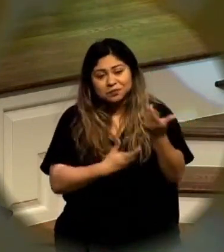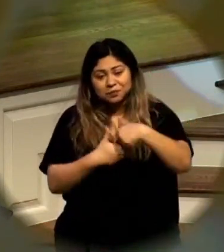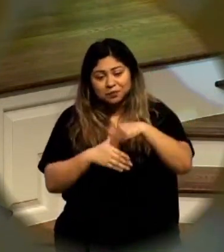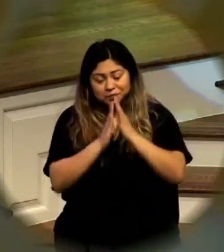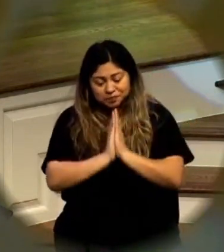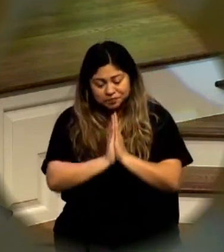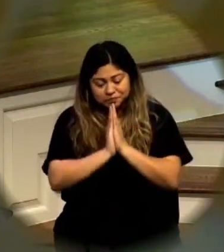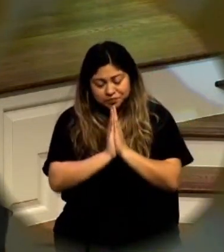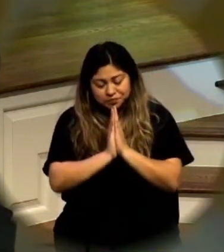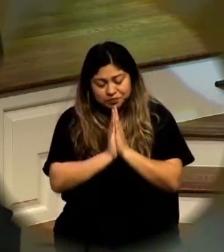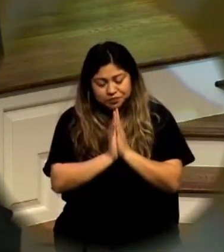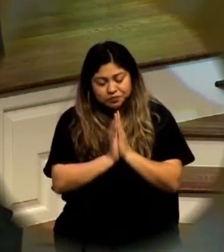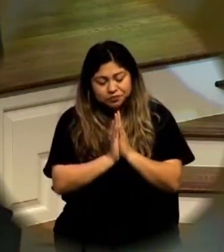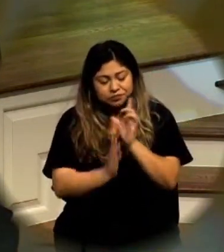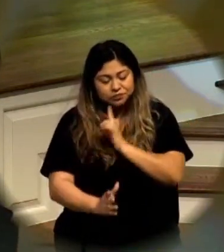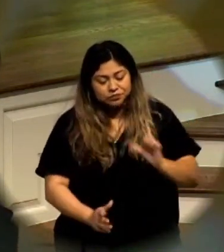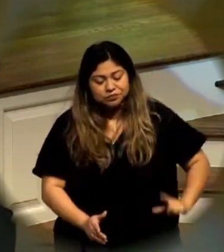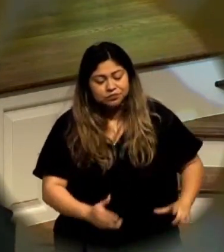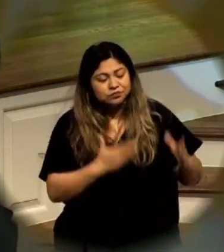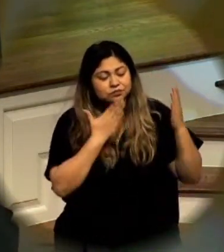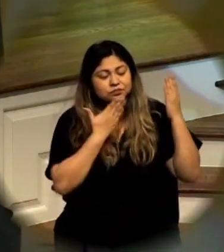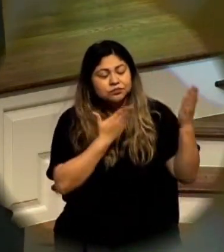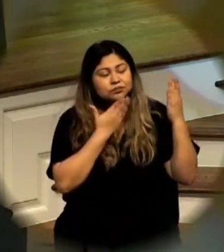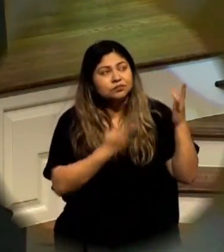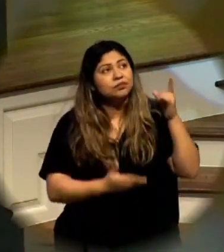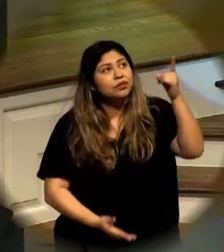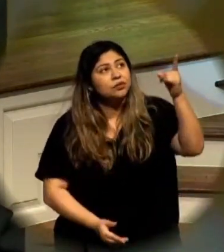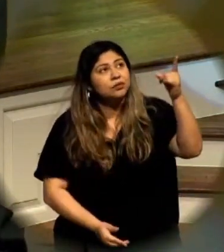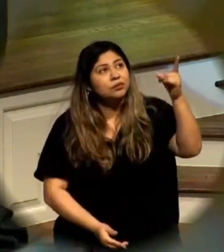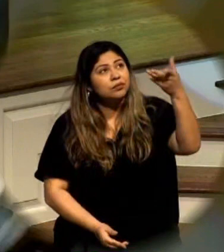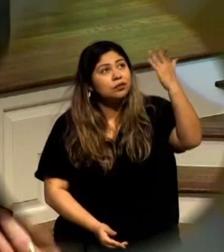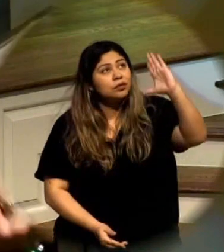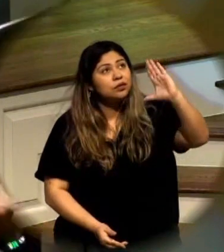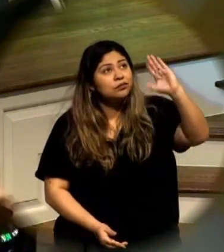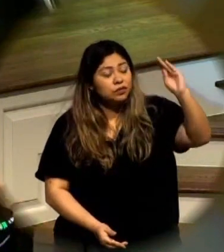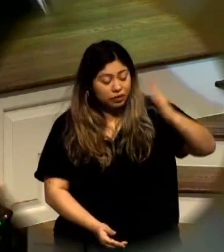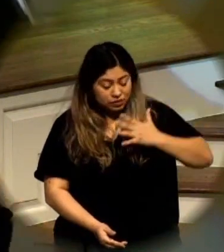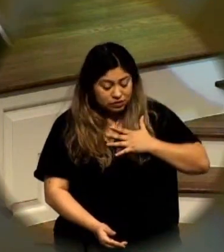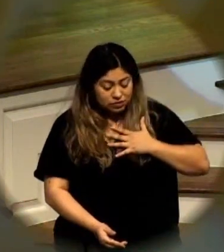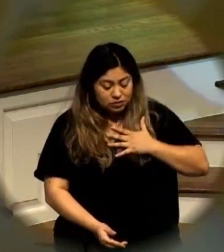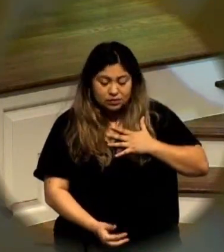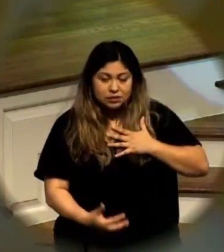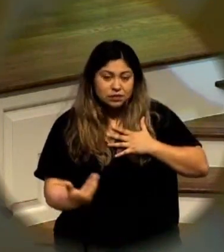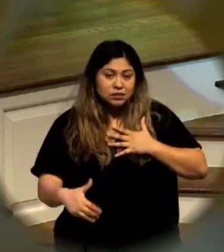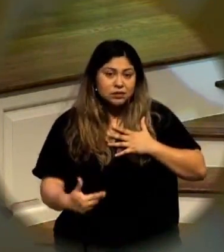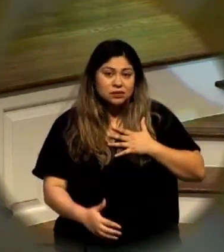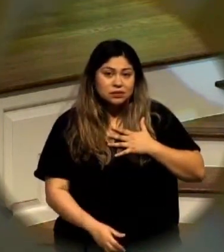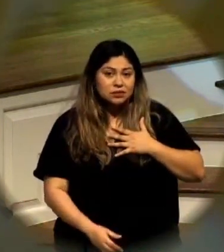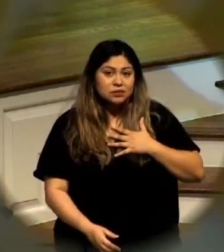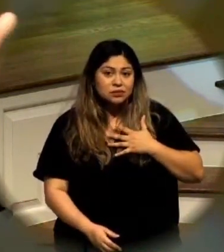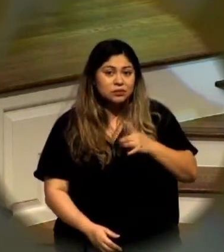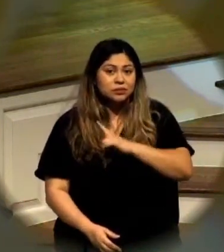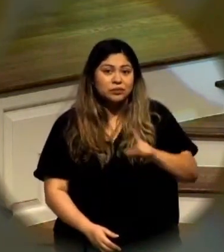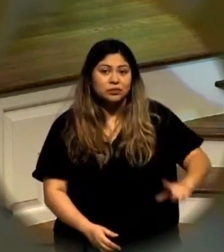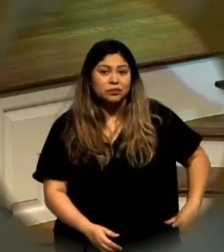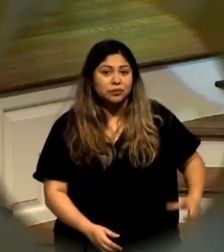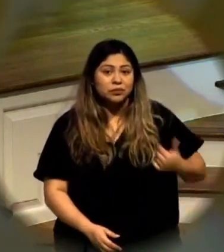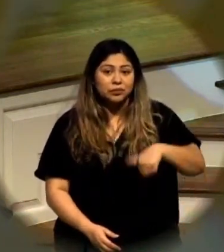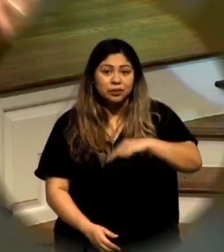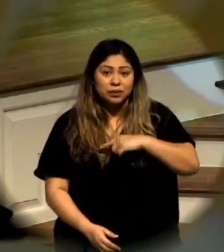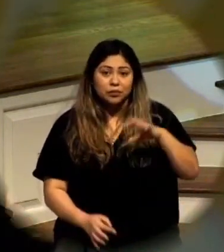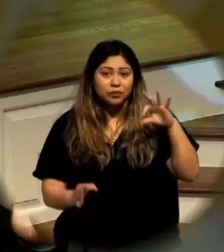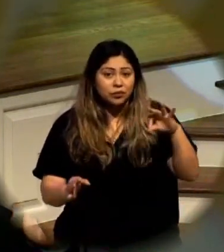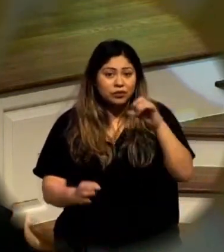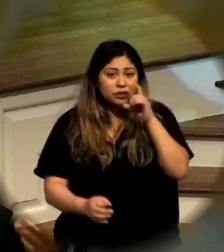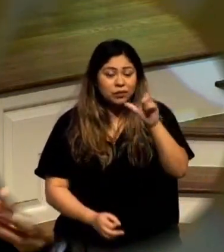Lord, we give you such thanks that you are indeed a God of grace. That, Lord, we don't have to be perfect.